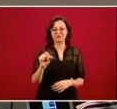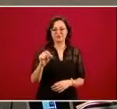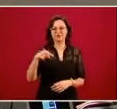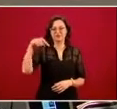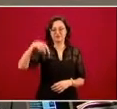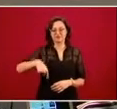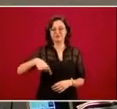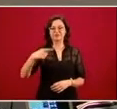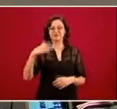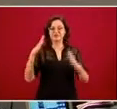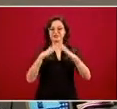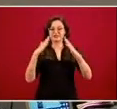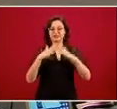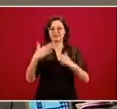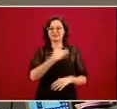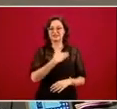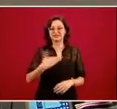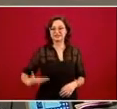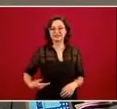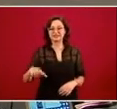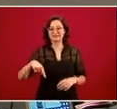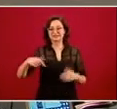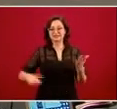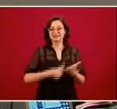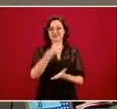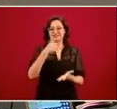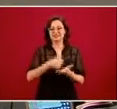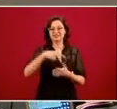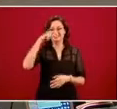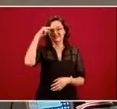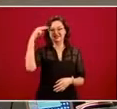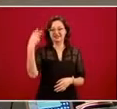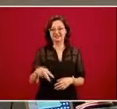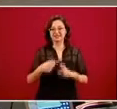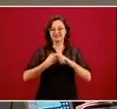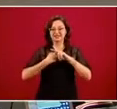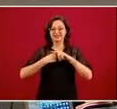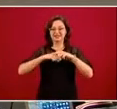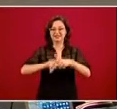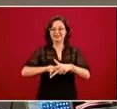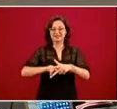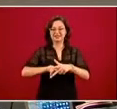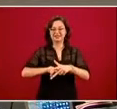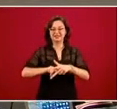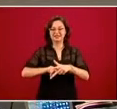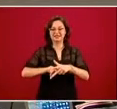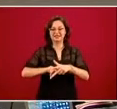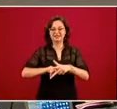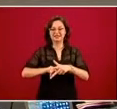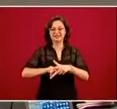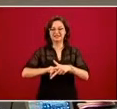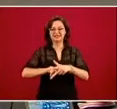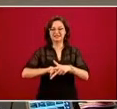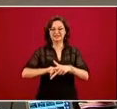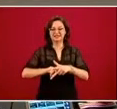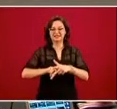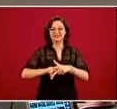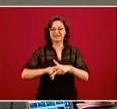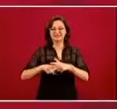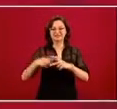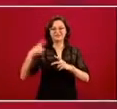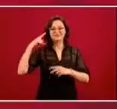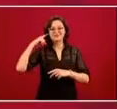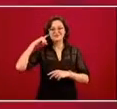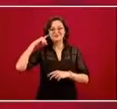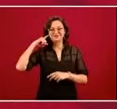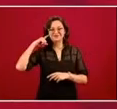of 2020. We are in the National Palace of Mexico in Mexico City. And let's begin with our daily